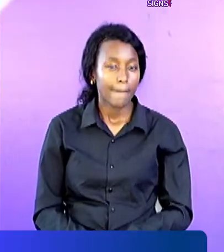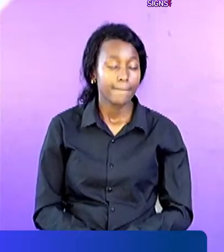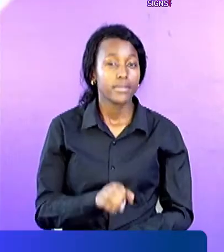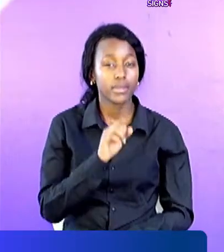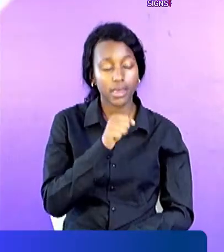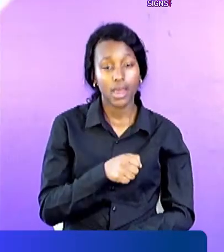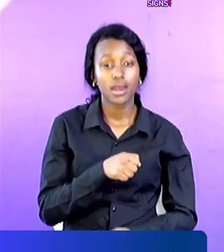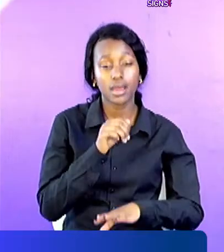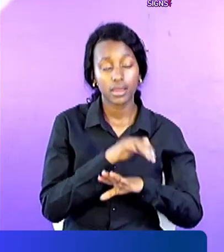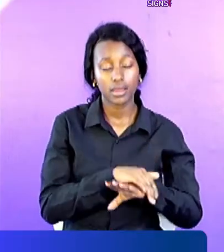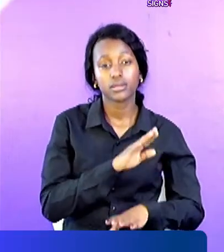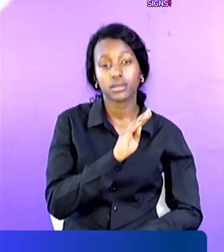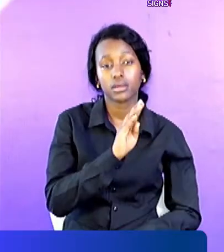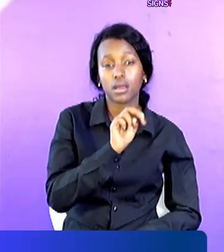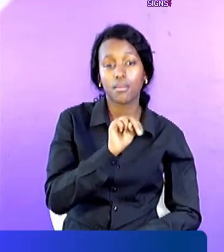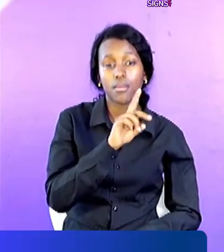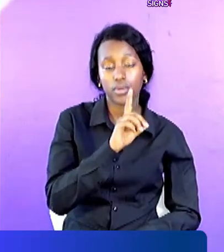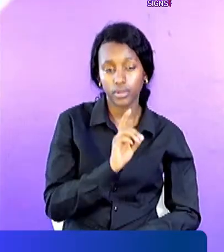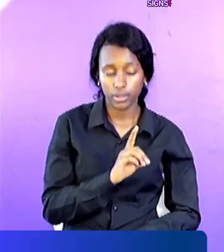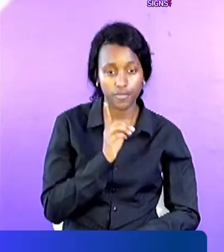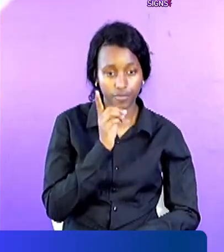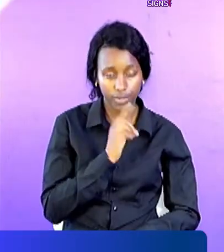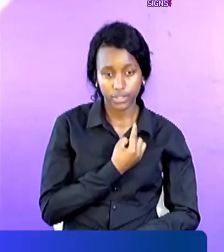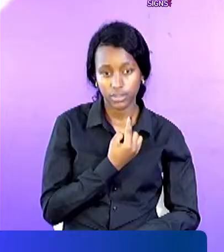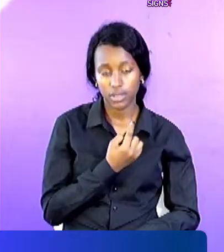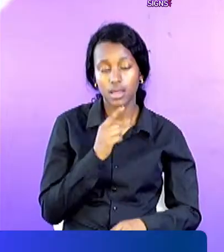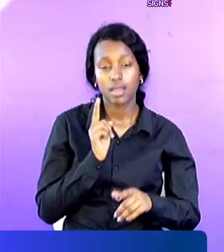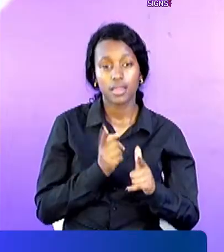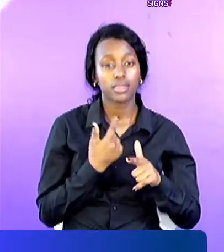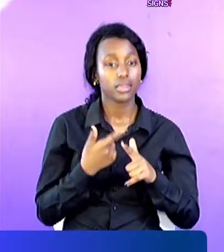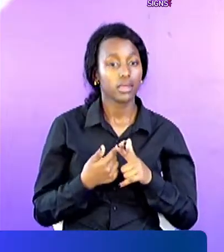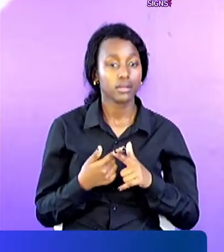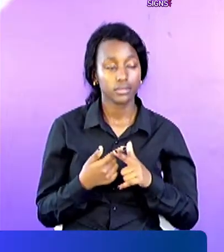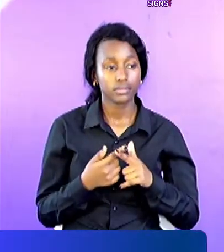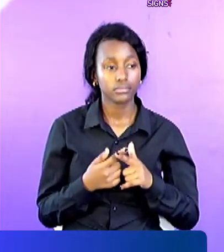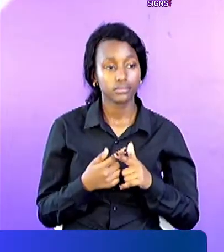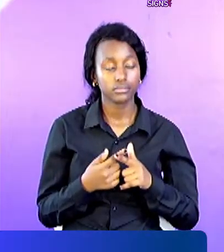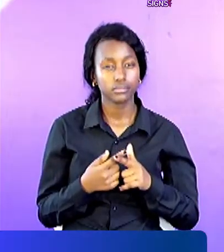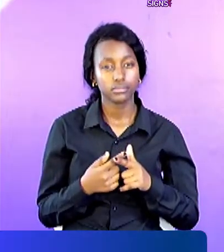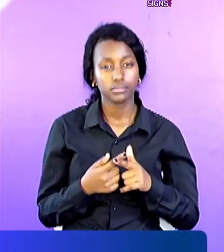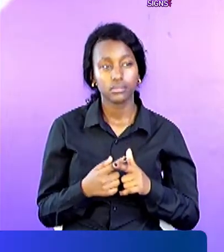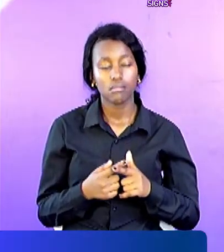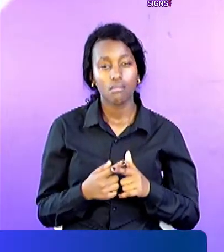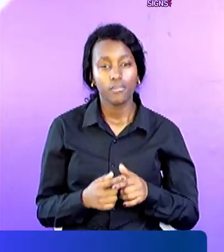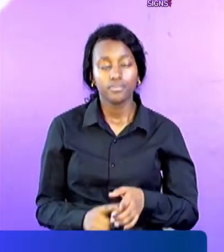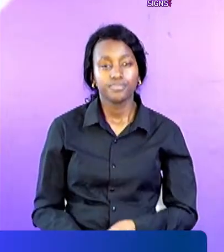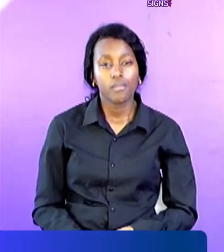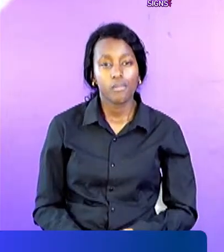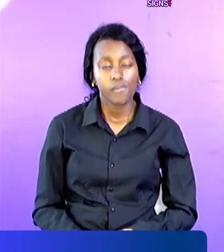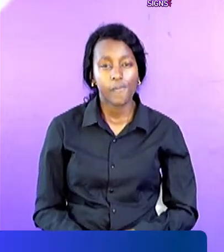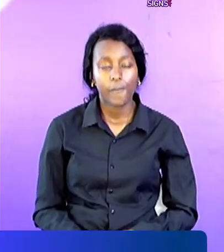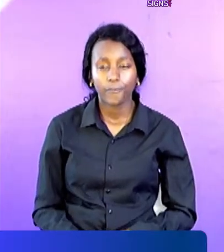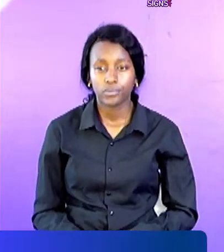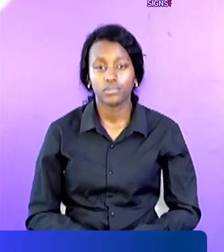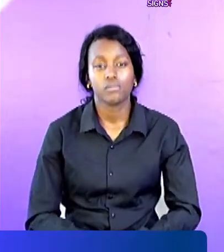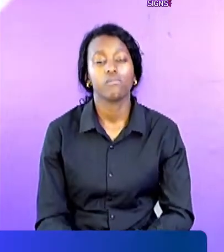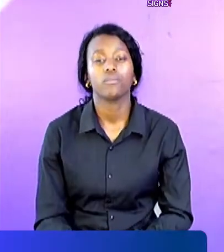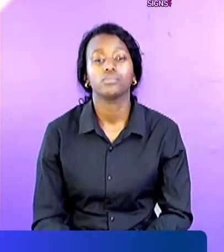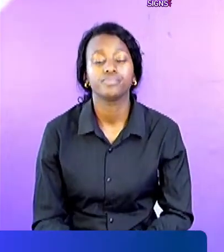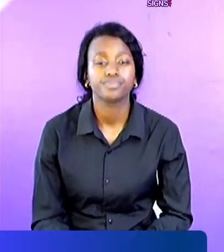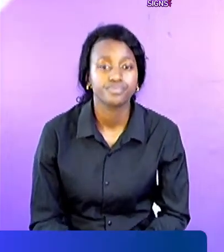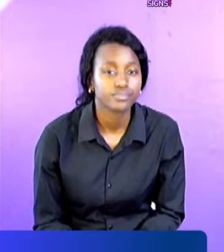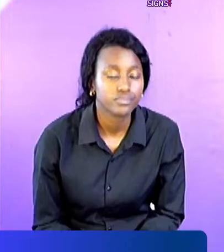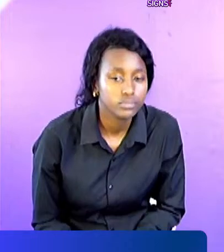fund. Yeah. Because the typical principal that you're going to give a corporate bond or a treasury bond would